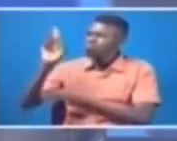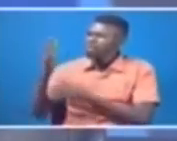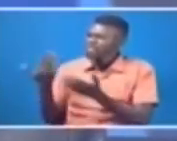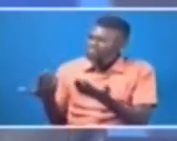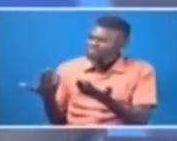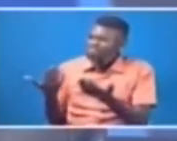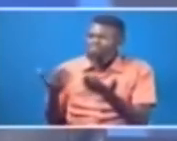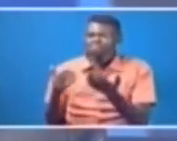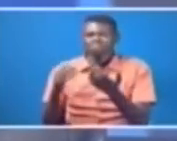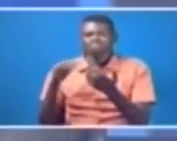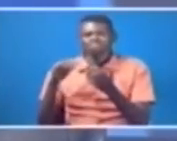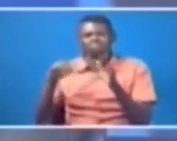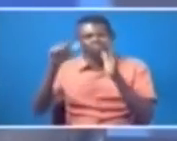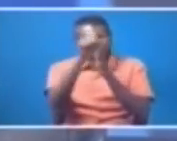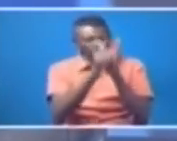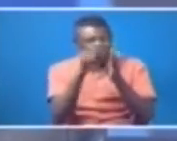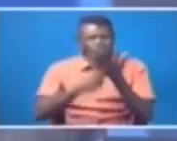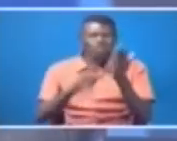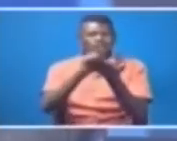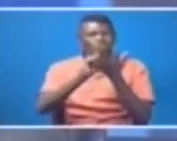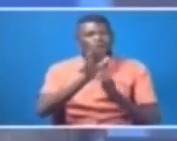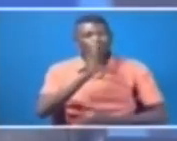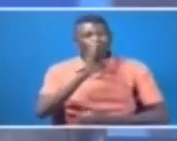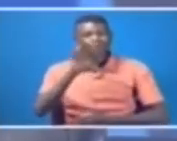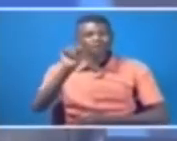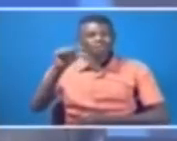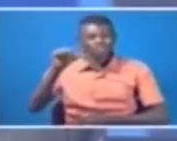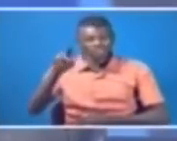the agenda to get more another loan for the SGR? Was it not? That and much more.